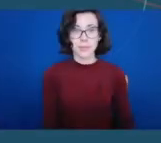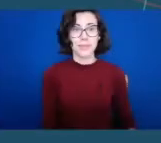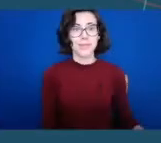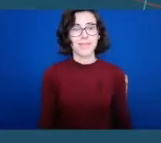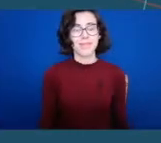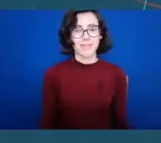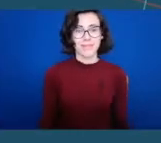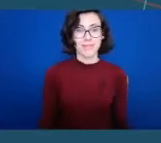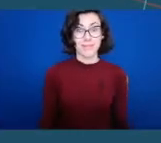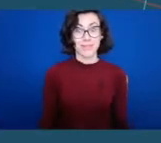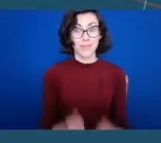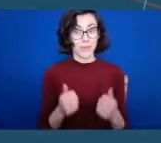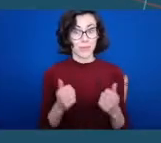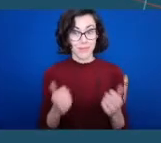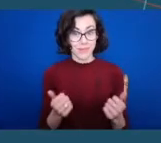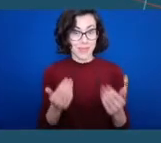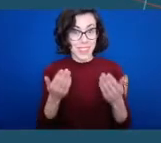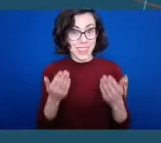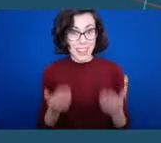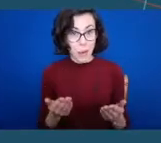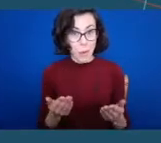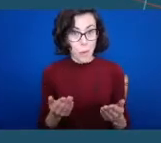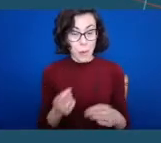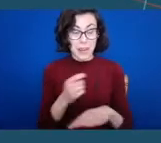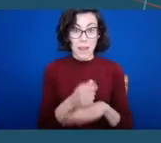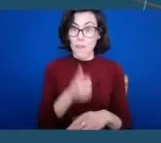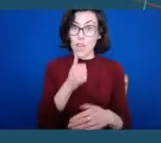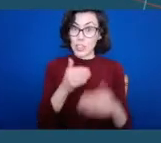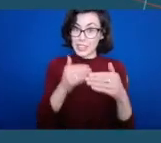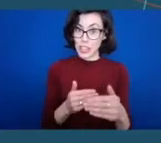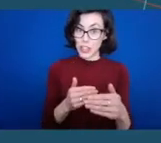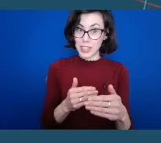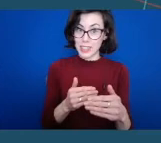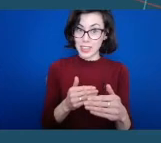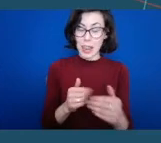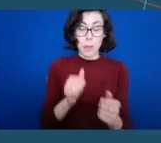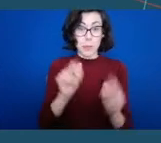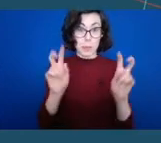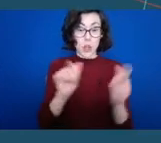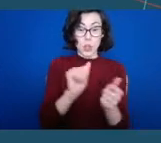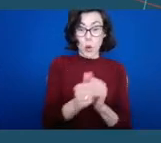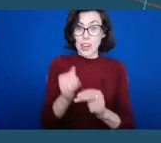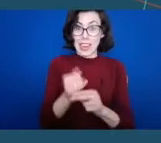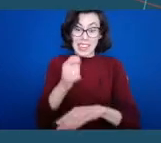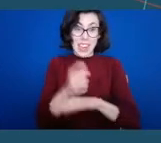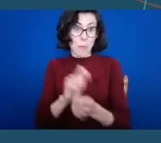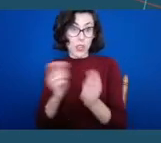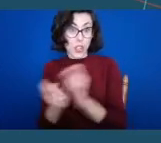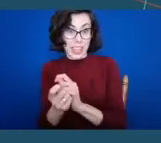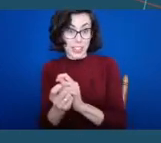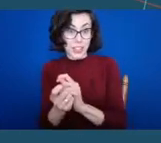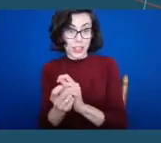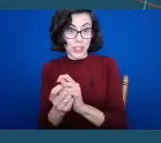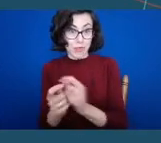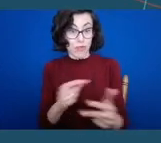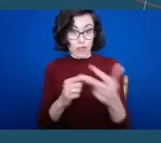Well, it is time for our first session, and it is Sport in a Time of Change. We have Joanna Reardon, Benny Cullen and Paul Carr for this. And seeing